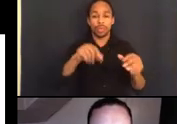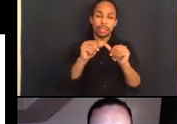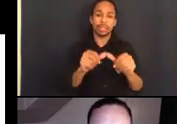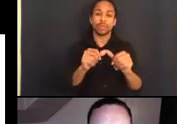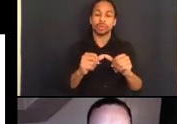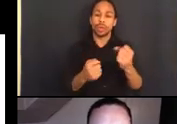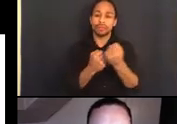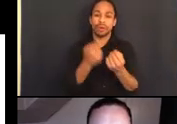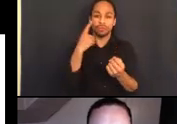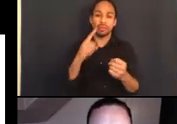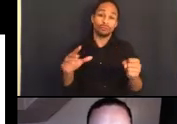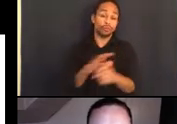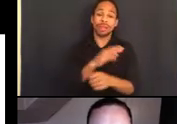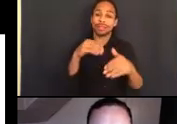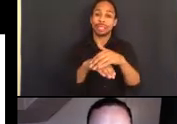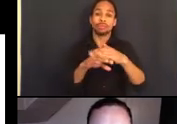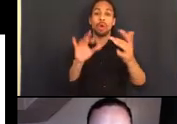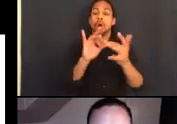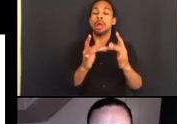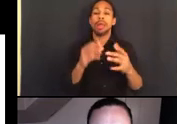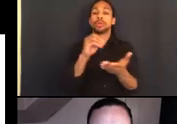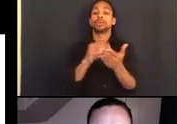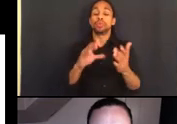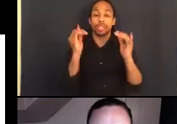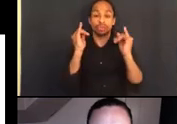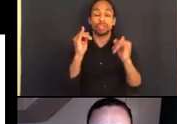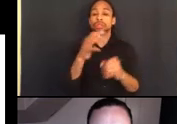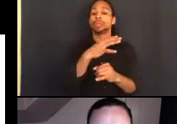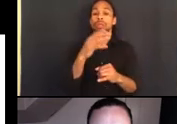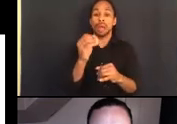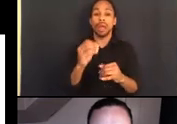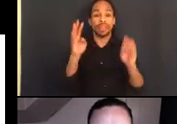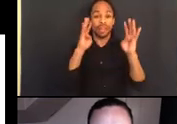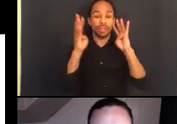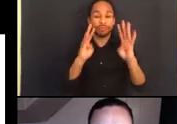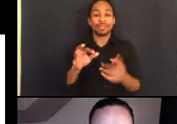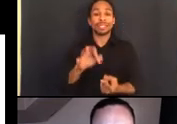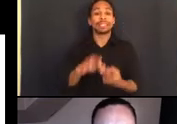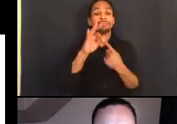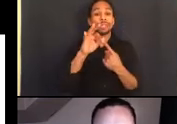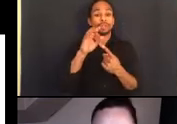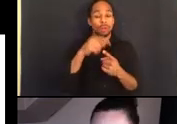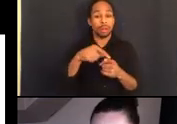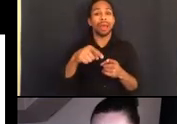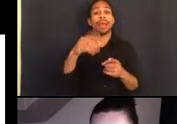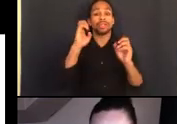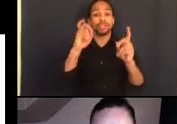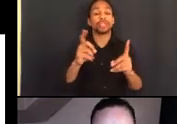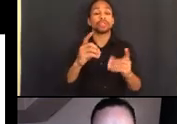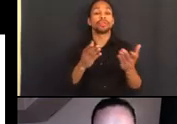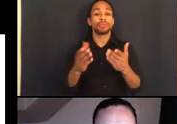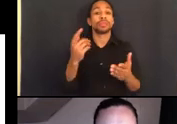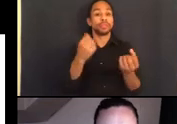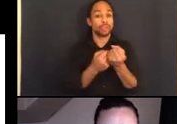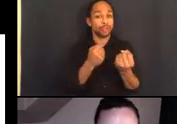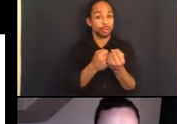fully accessible online student instruction and the innovation of maintainable special ed services and supports for disabled